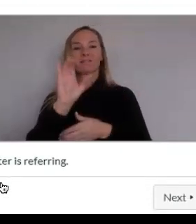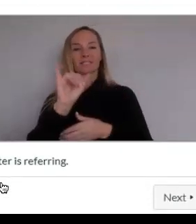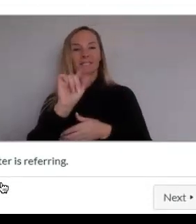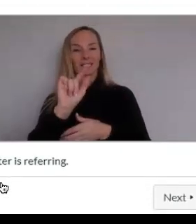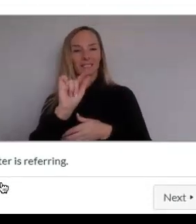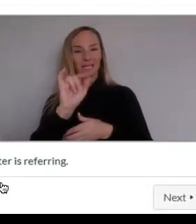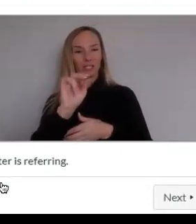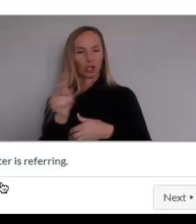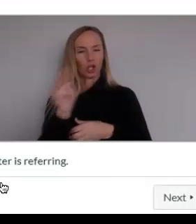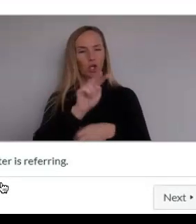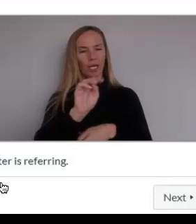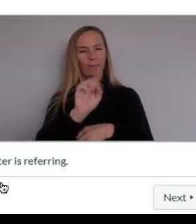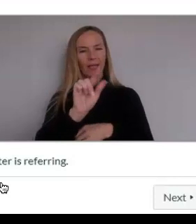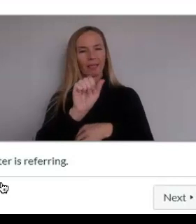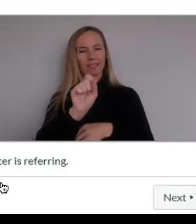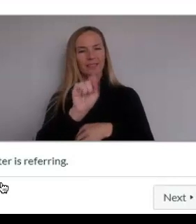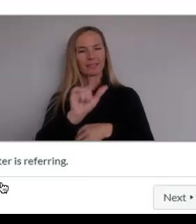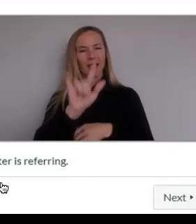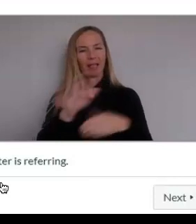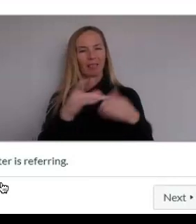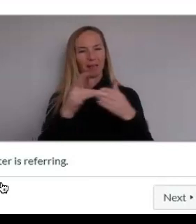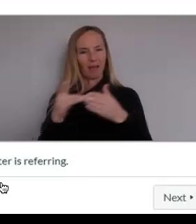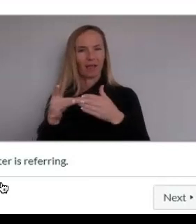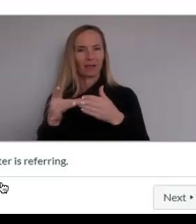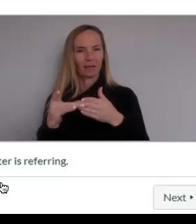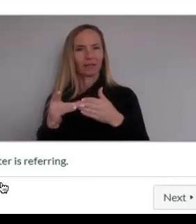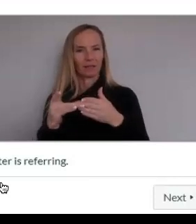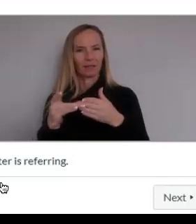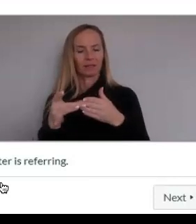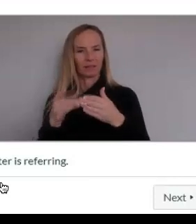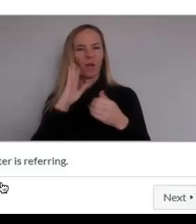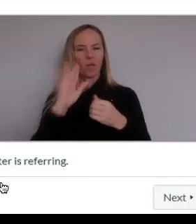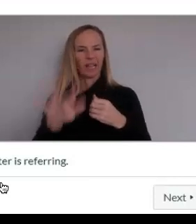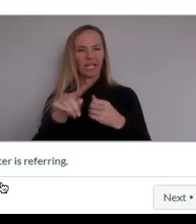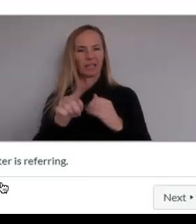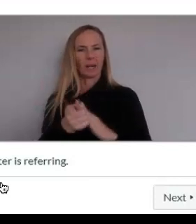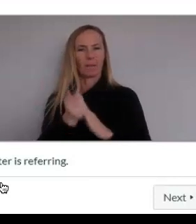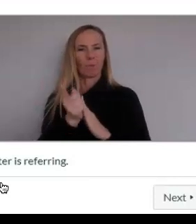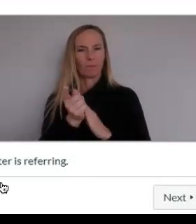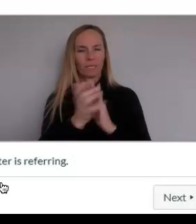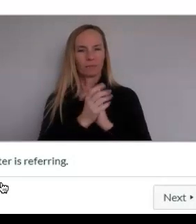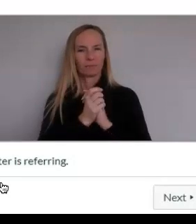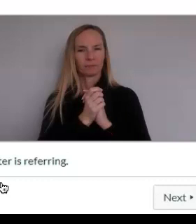Look at the MLA style guide for all the parts of a citation, and I'll click on that in a moment.